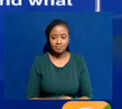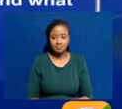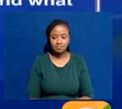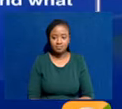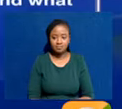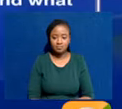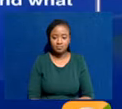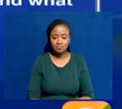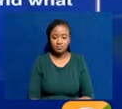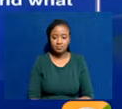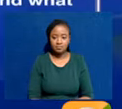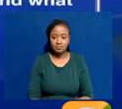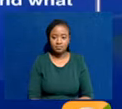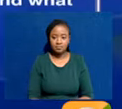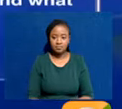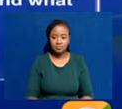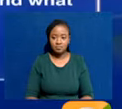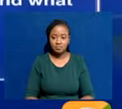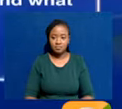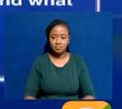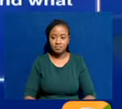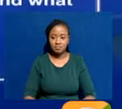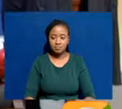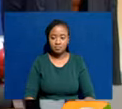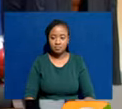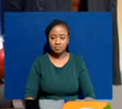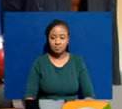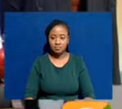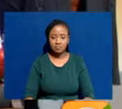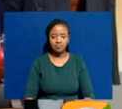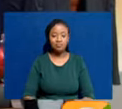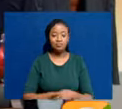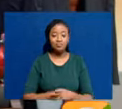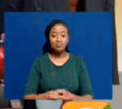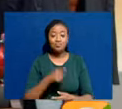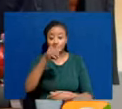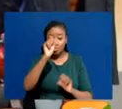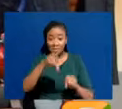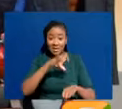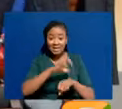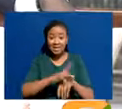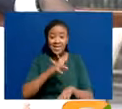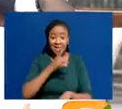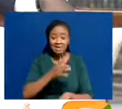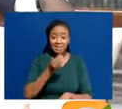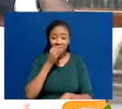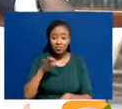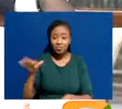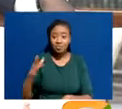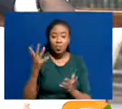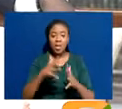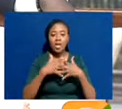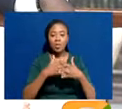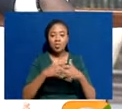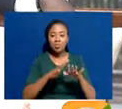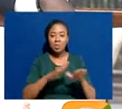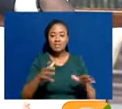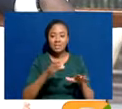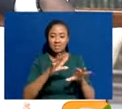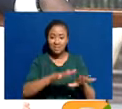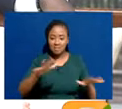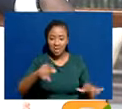Why did he demolish them and what is the way forward? They can get lunch and breakfast in Westlands Market. There are traders in